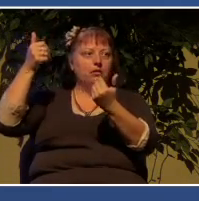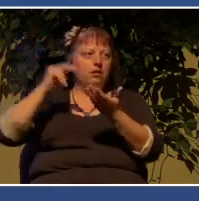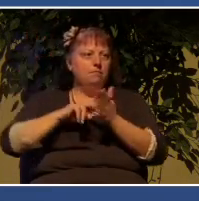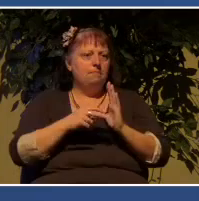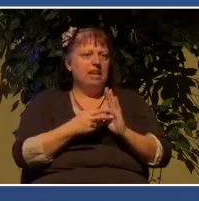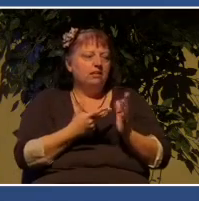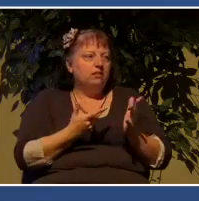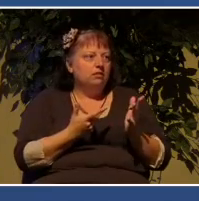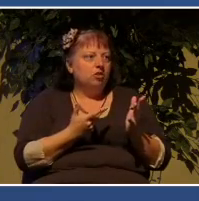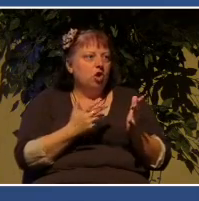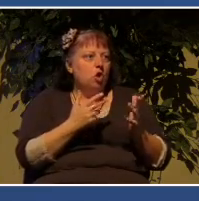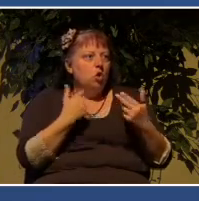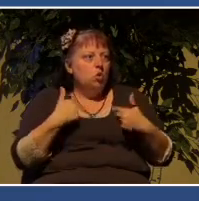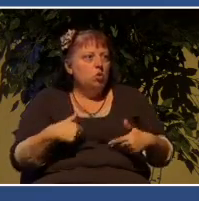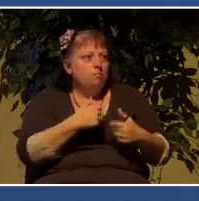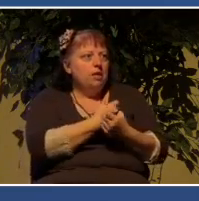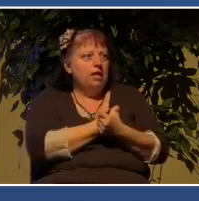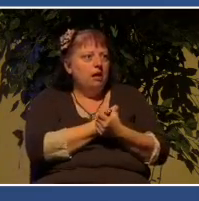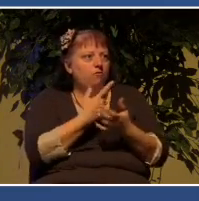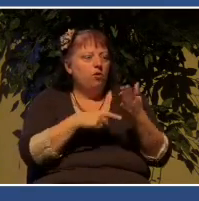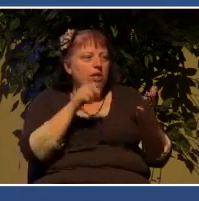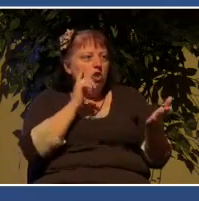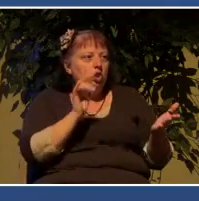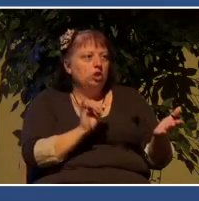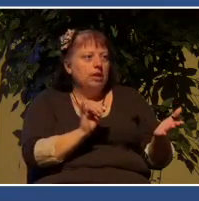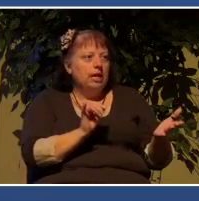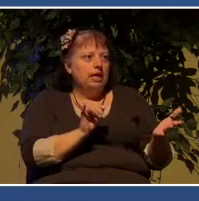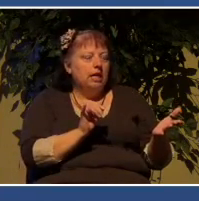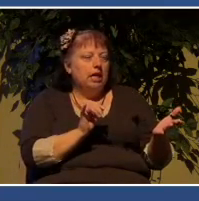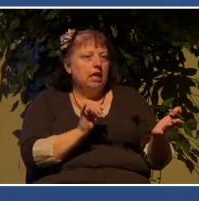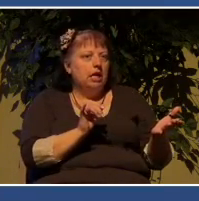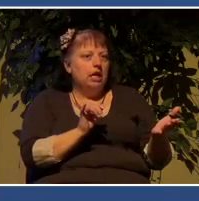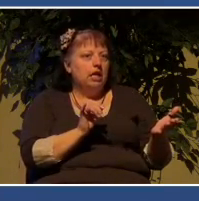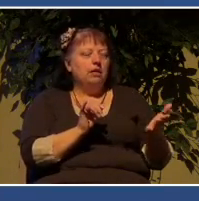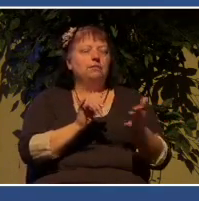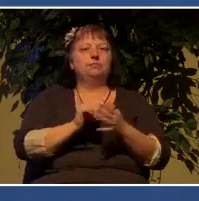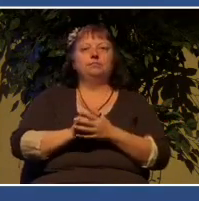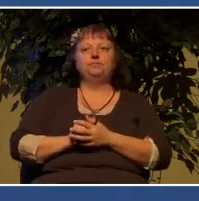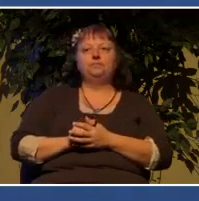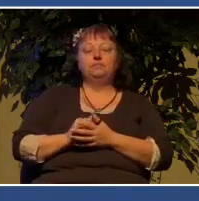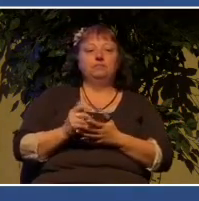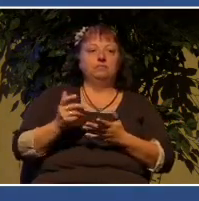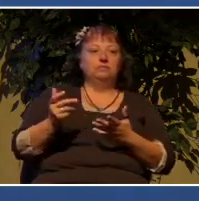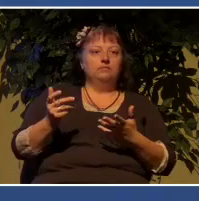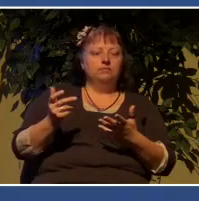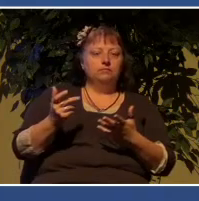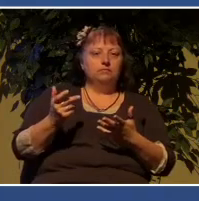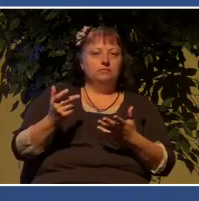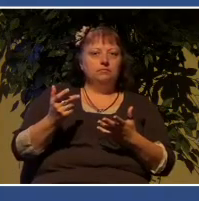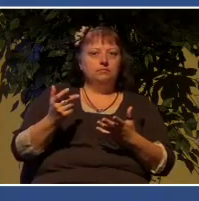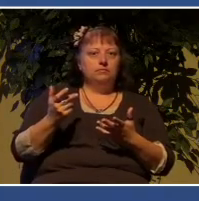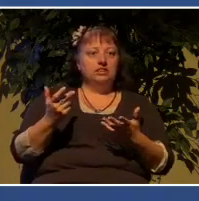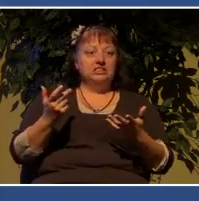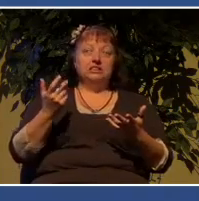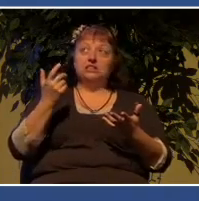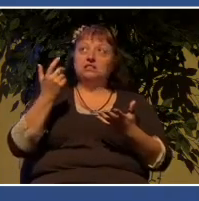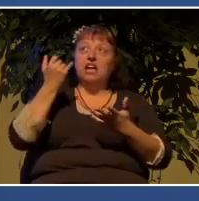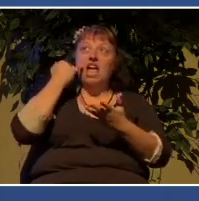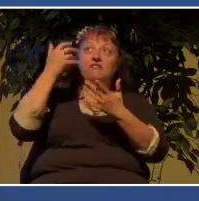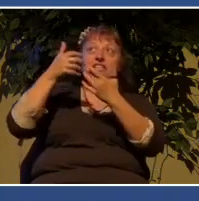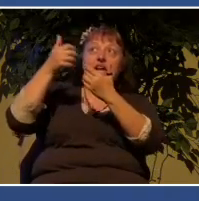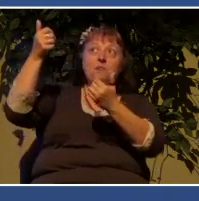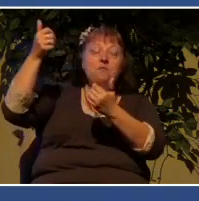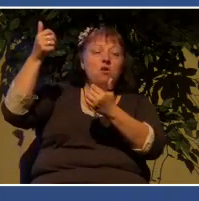you end up being led in whatever direction your emotions take you. We have a mom